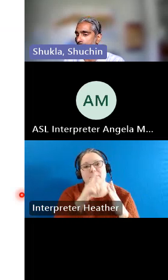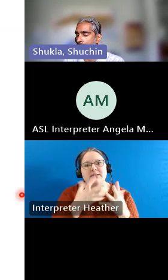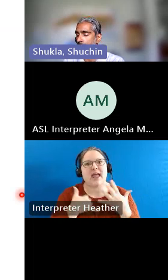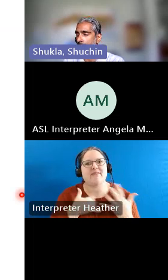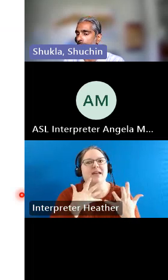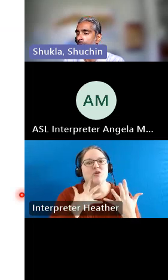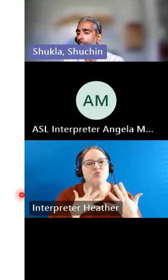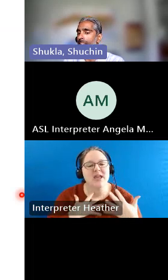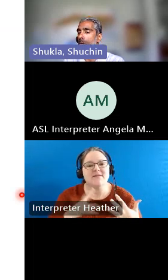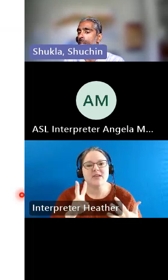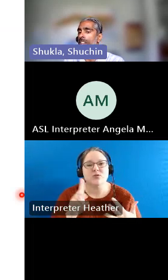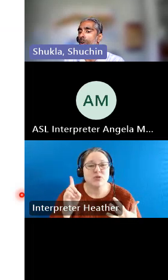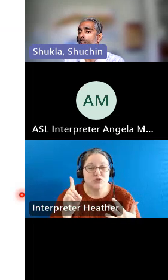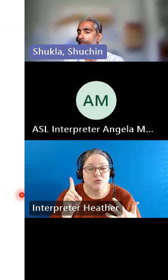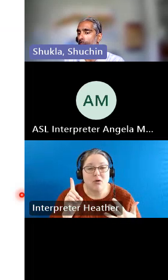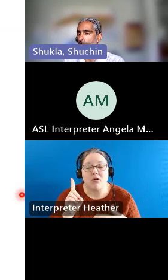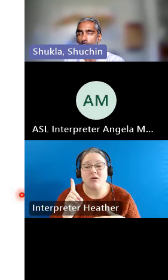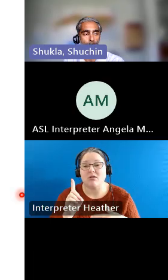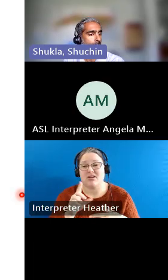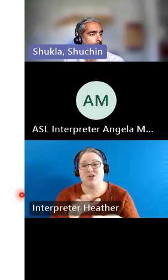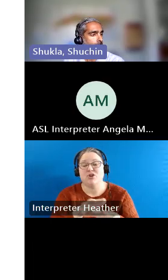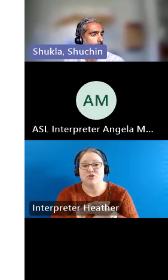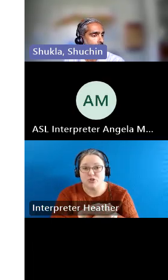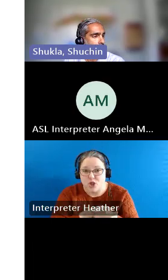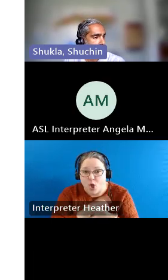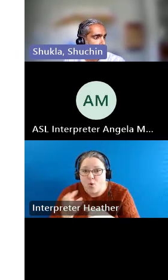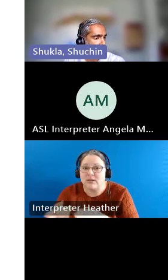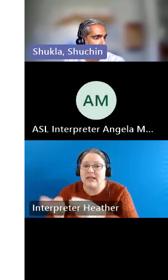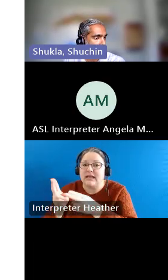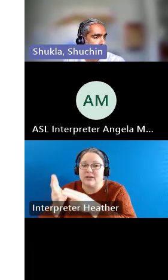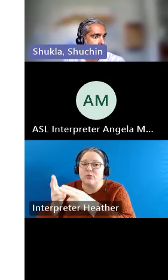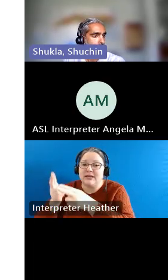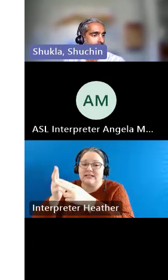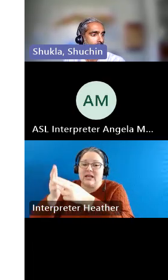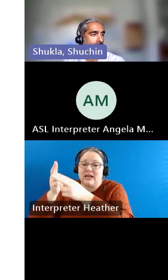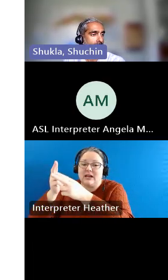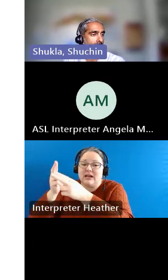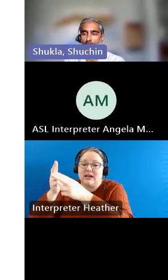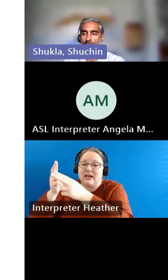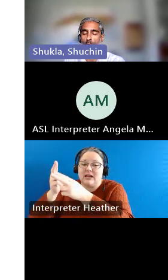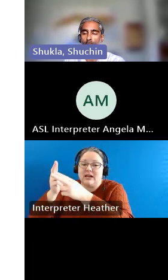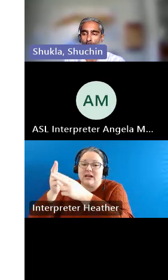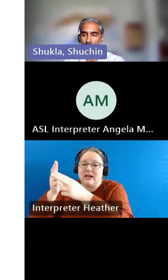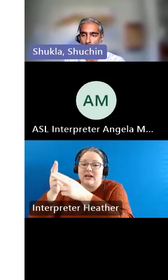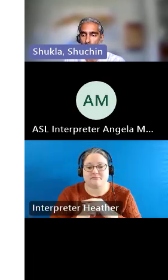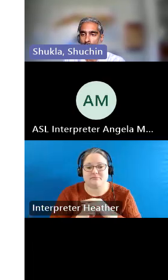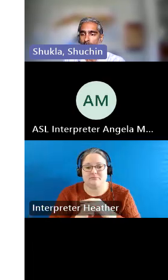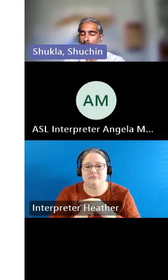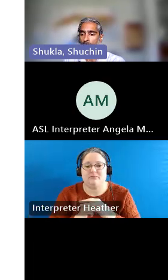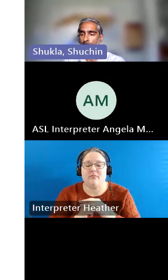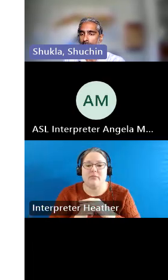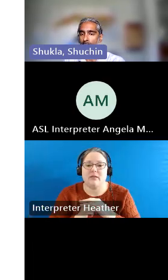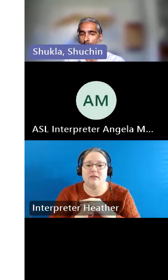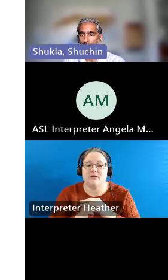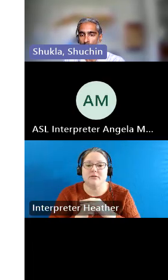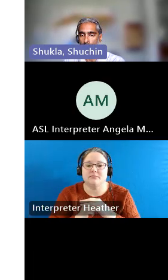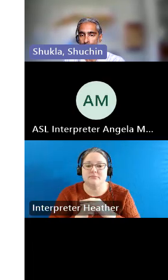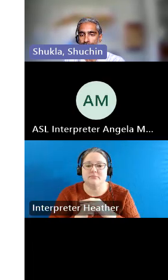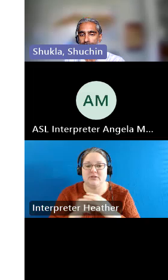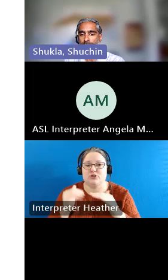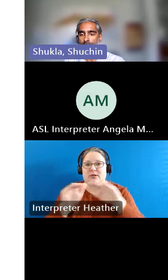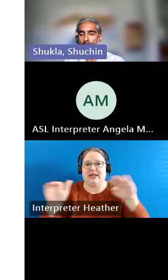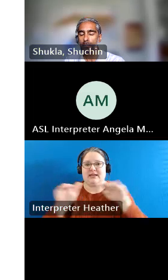and withdrawal symptoms down here until we slowly bring them up. Oh, sorry, there's my laser pointer. So as we slowly bring them up to